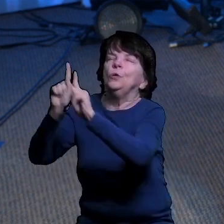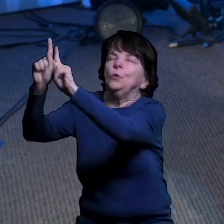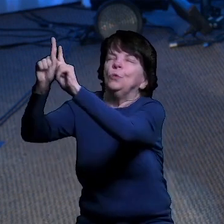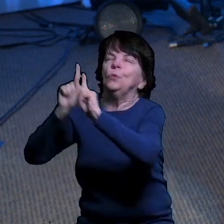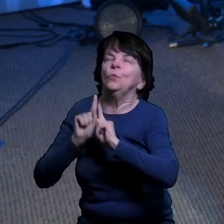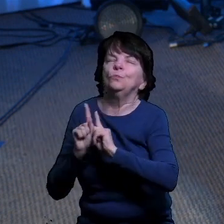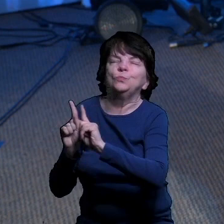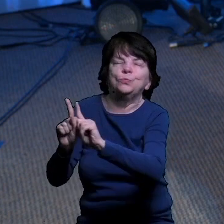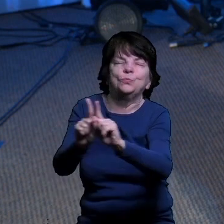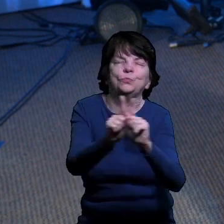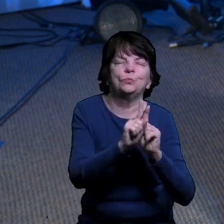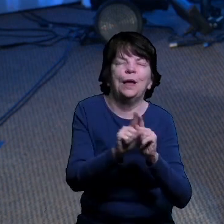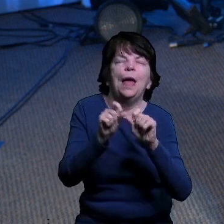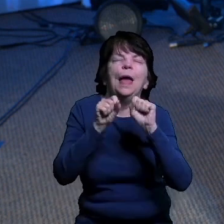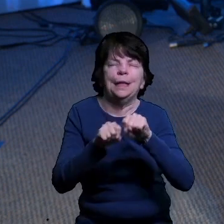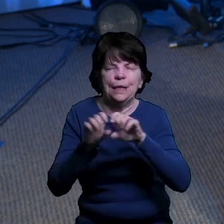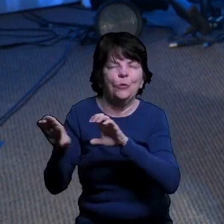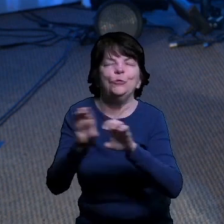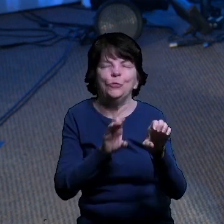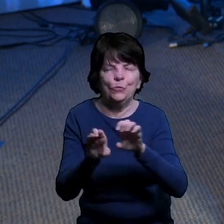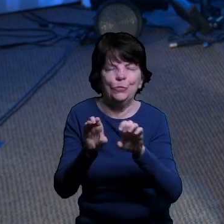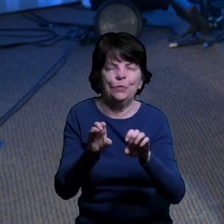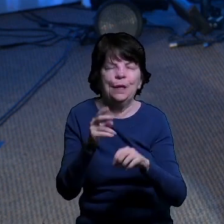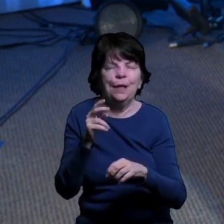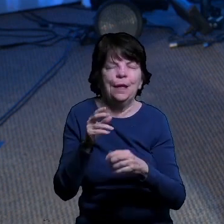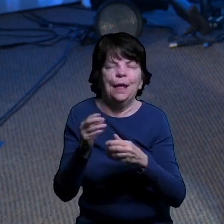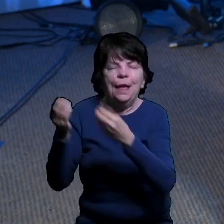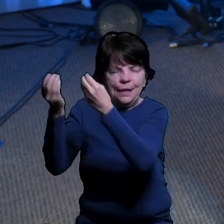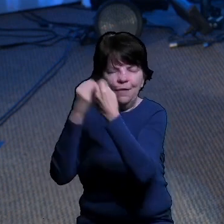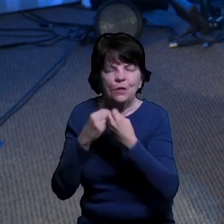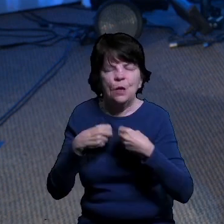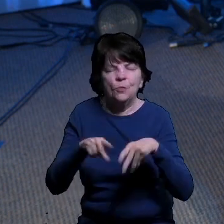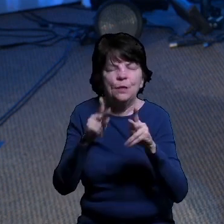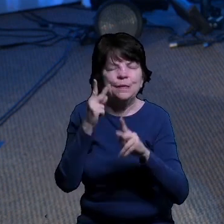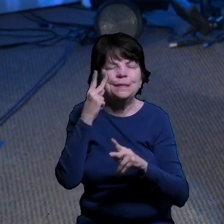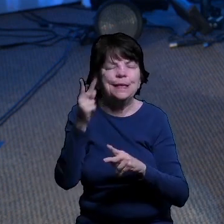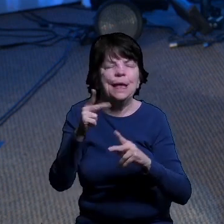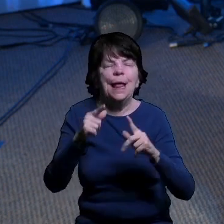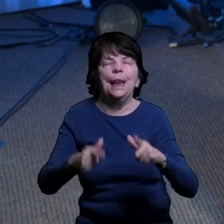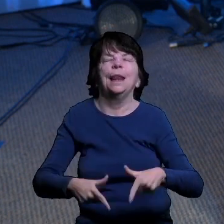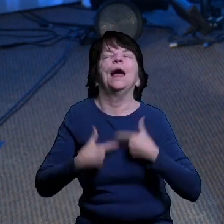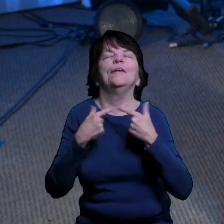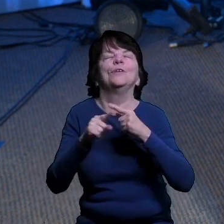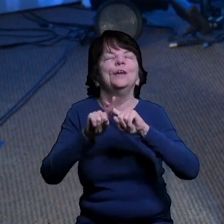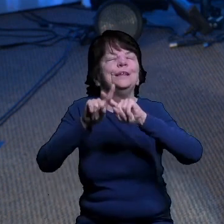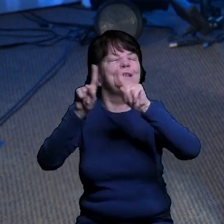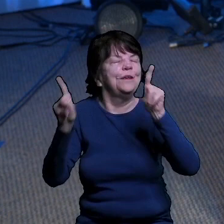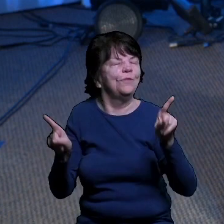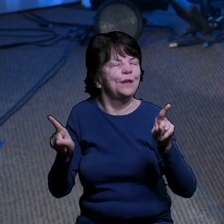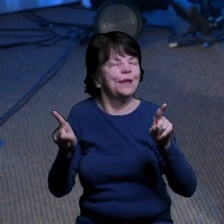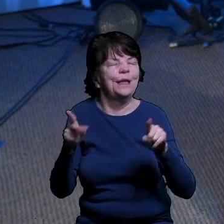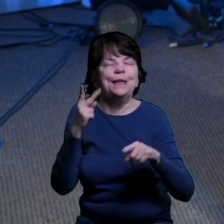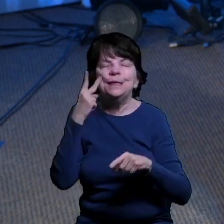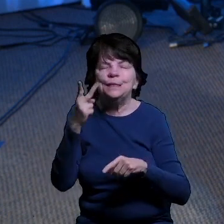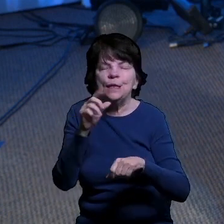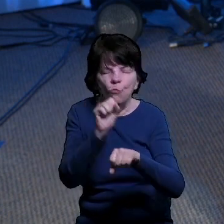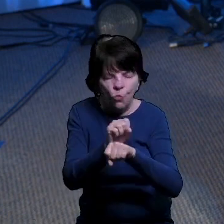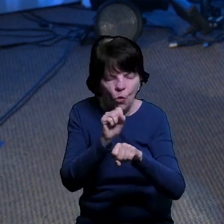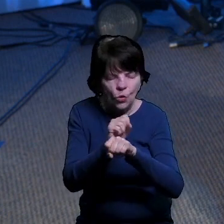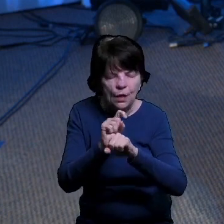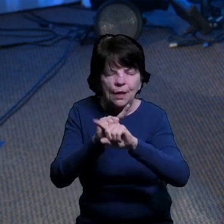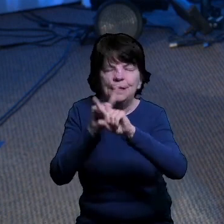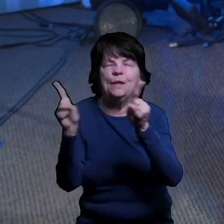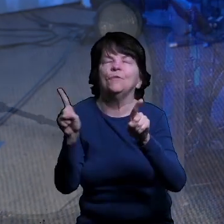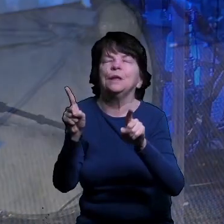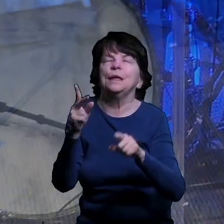kids. Give us an opportunity to see life differently, to see our work differently, to see school